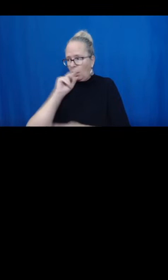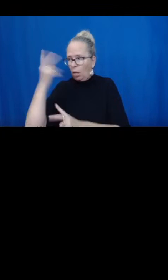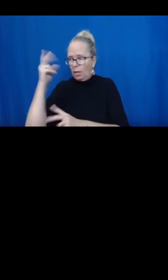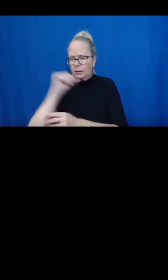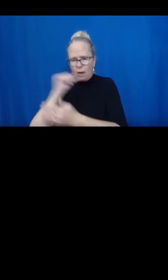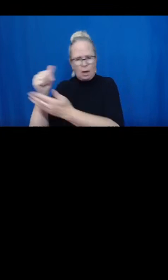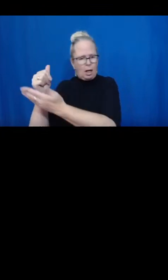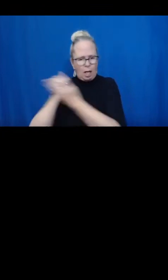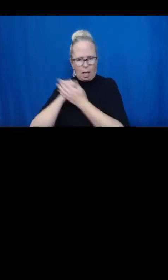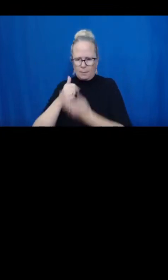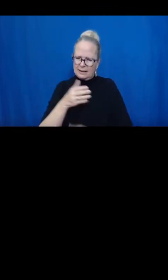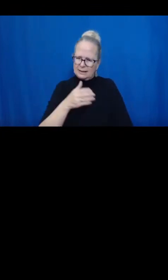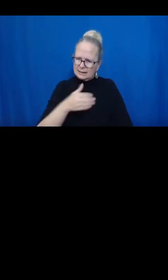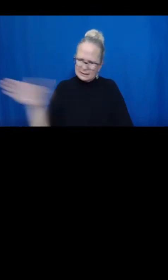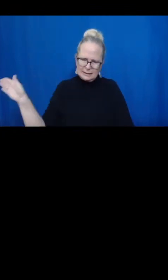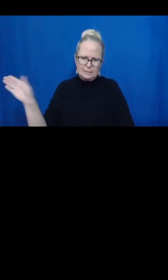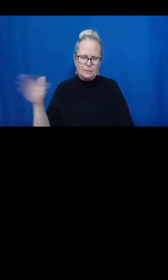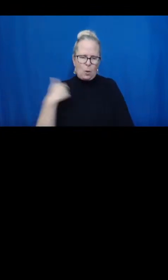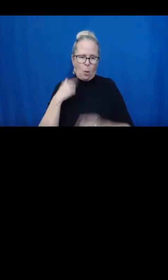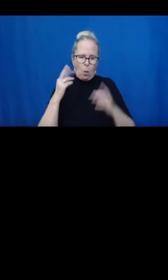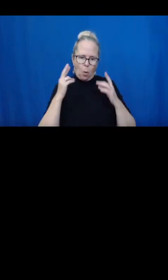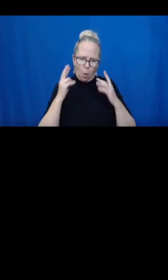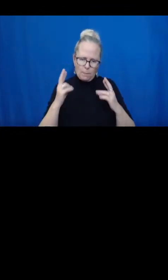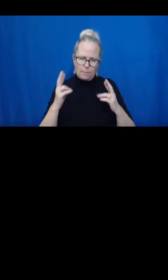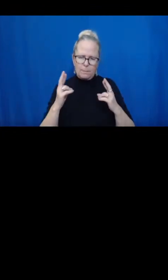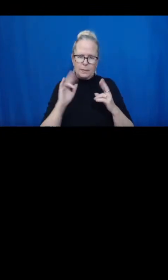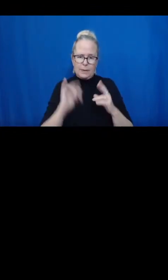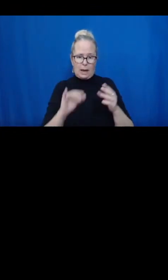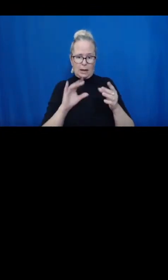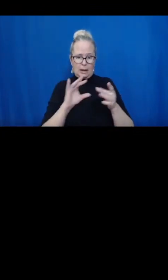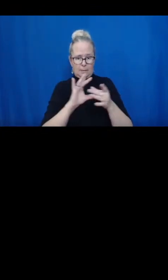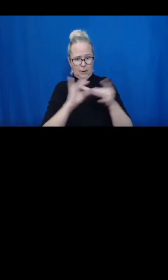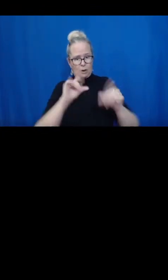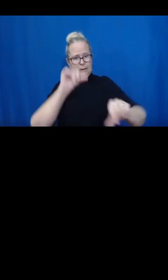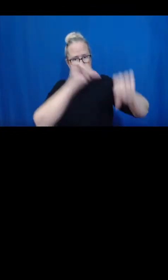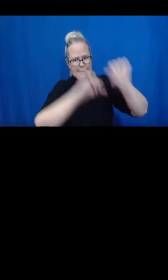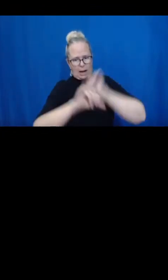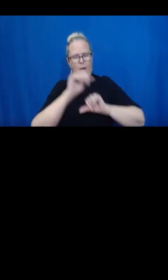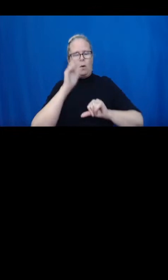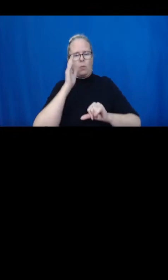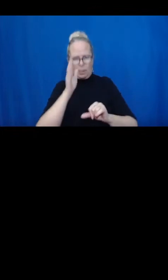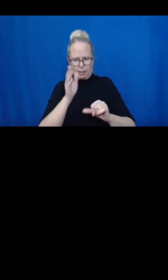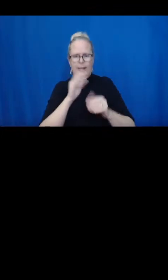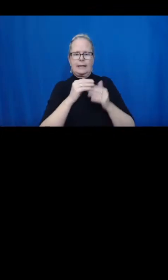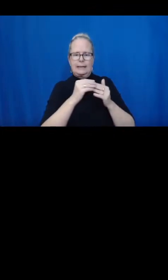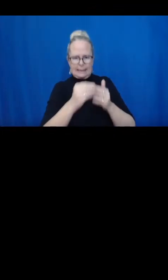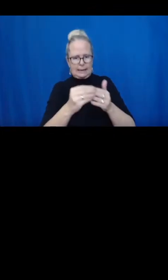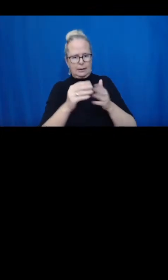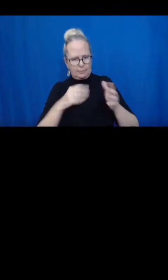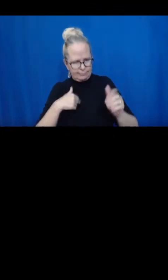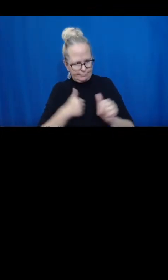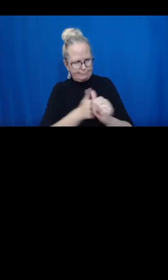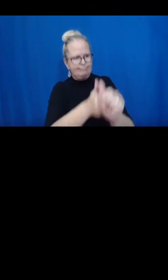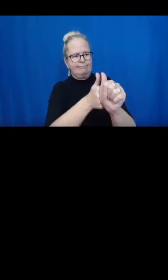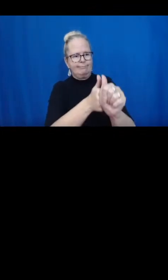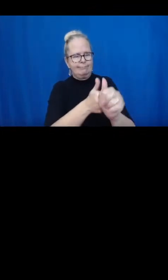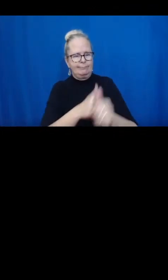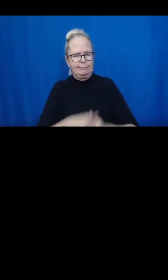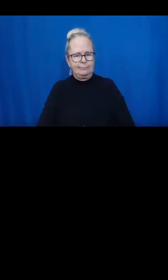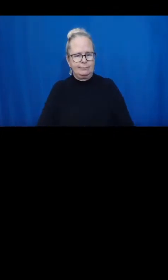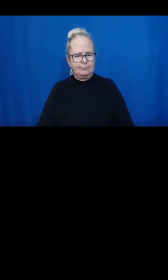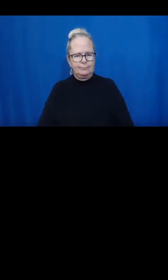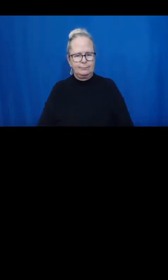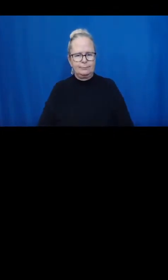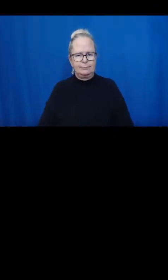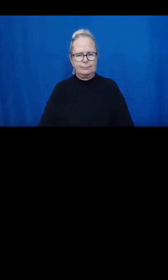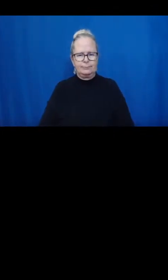And I think that has truly been proven to us time and again during the last 21 months. I mean, even